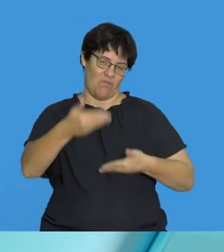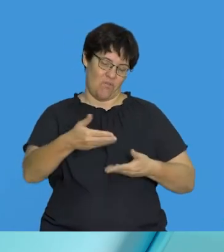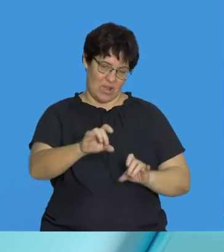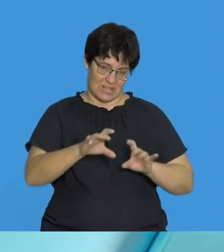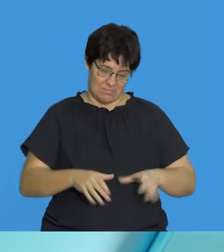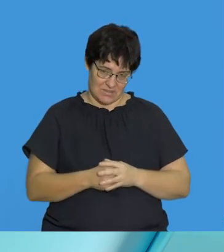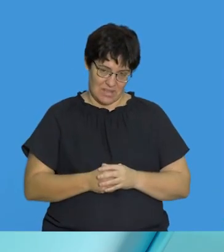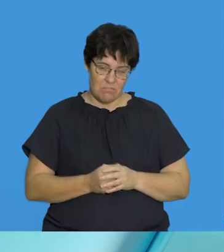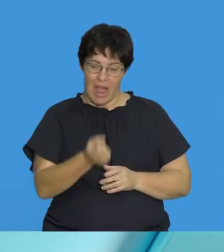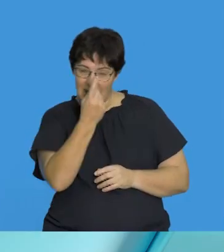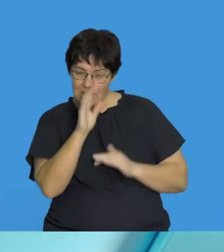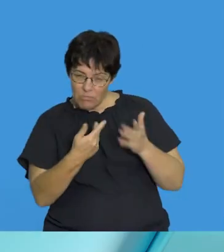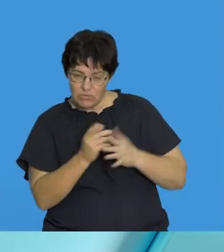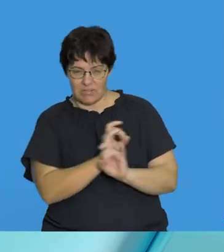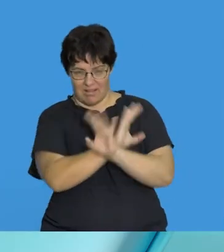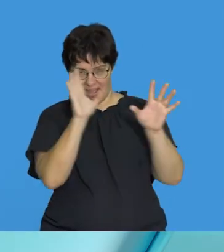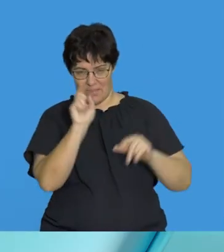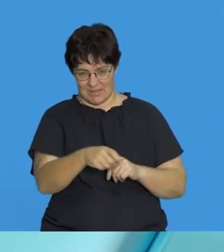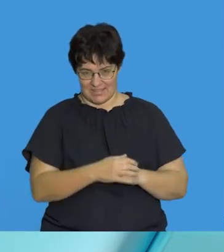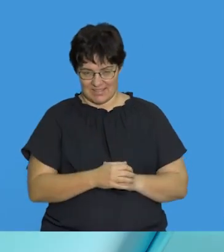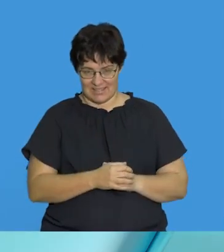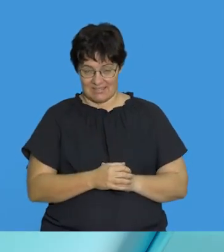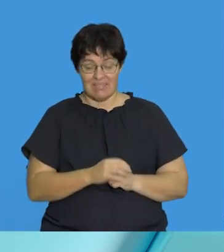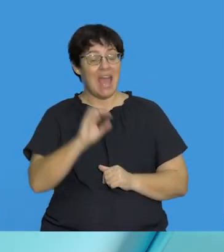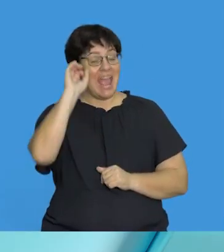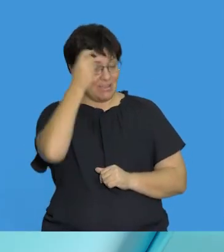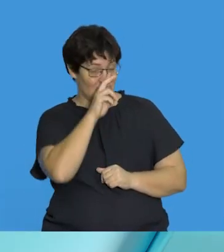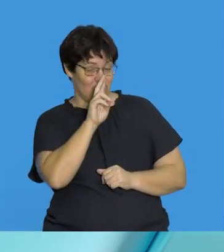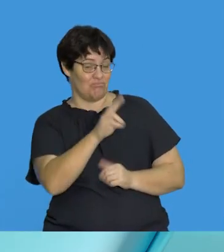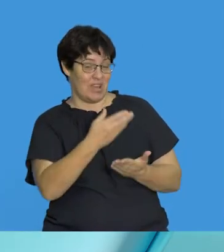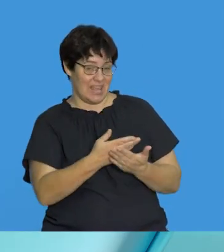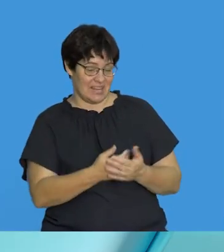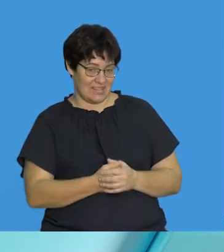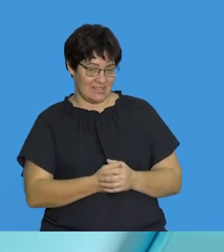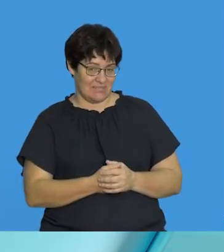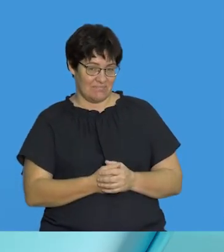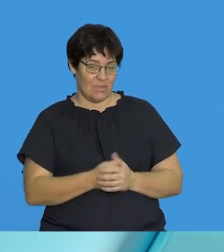some past papers, and refine your understanding of the process. There's some interesting